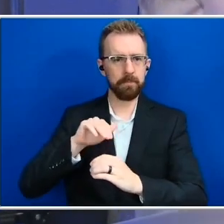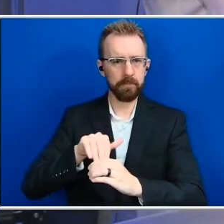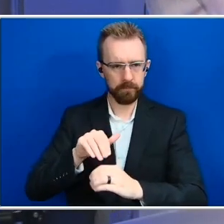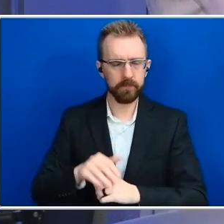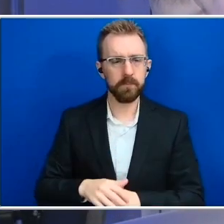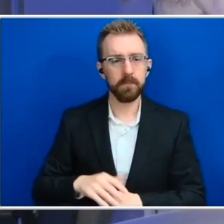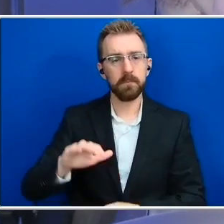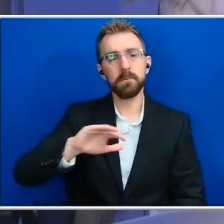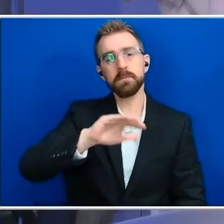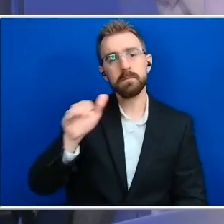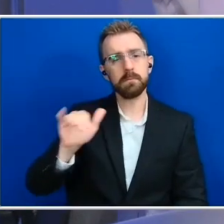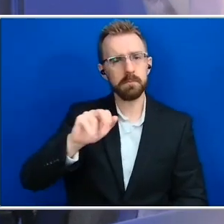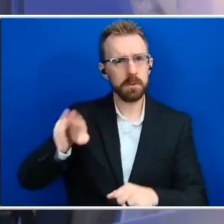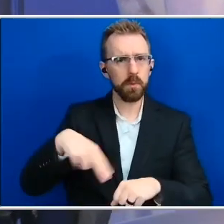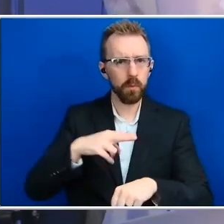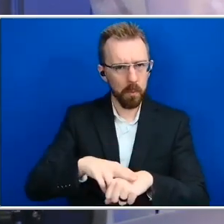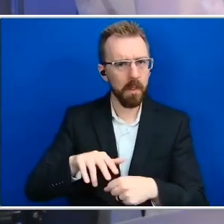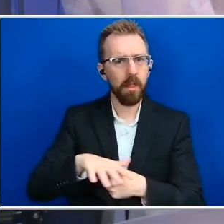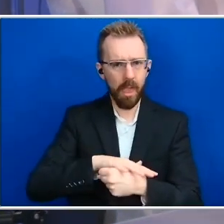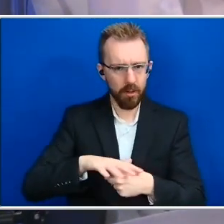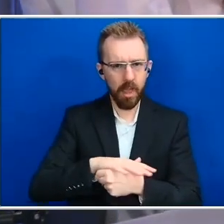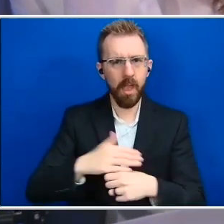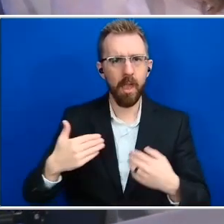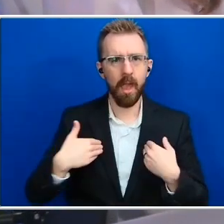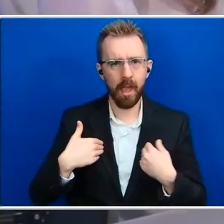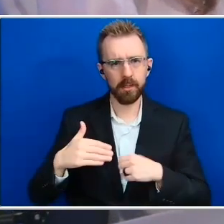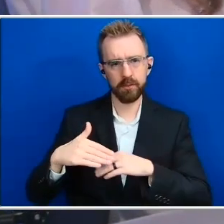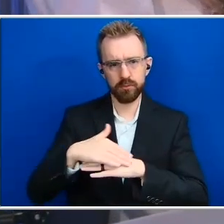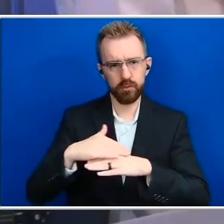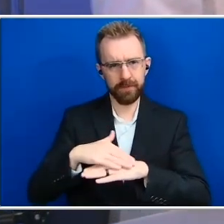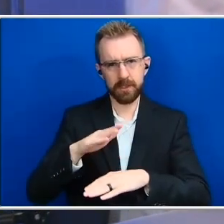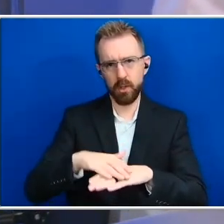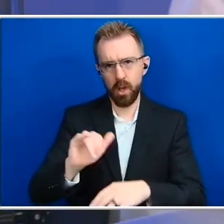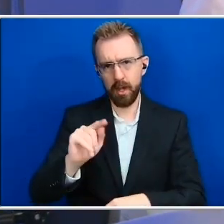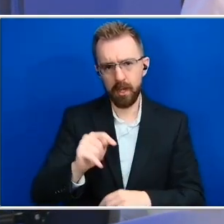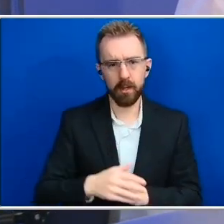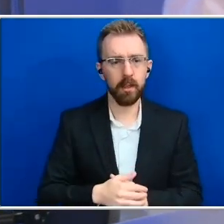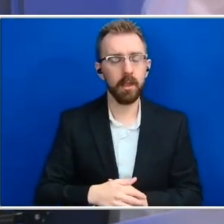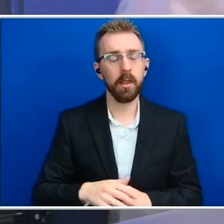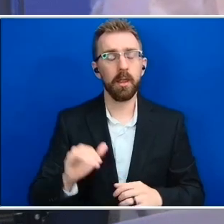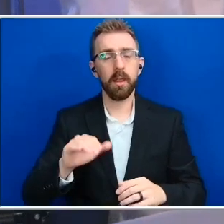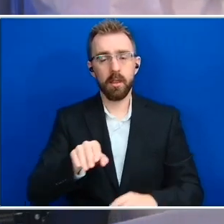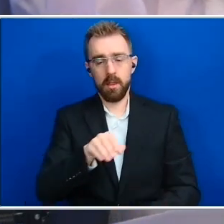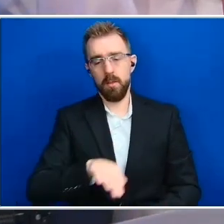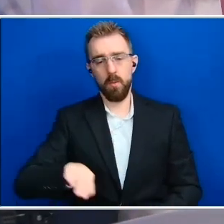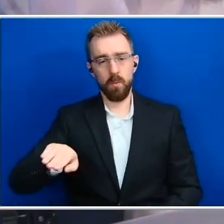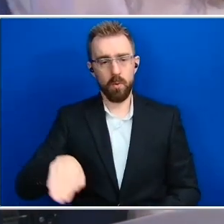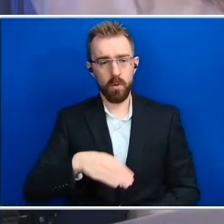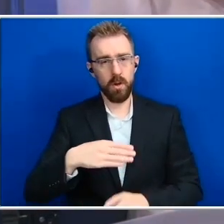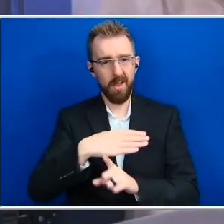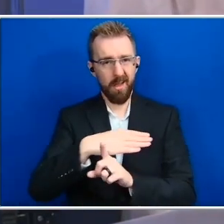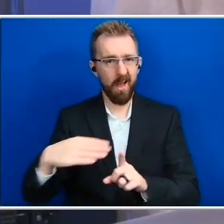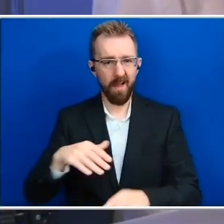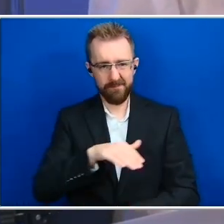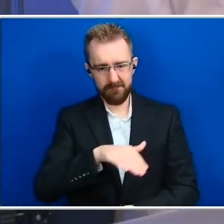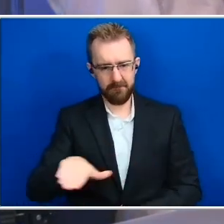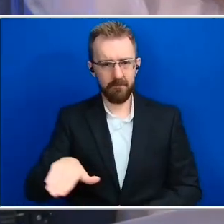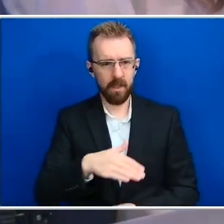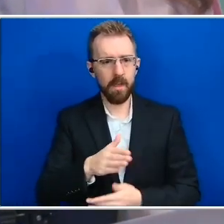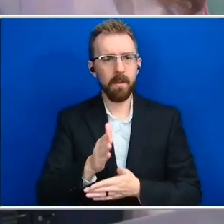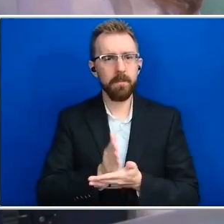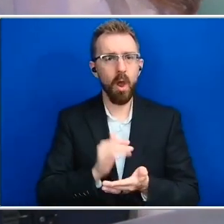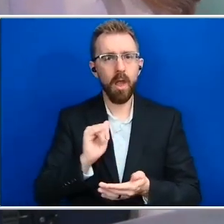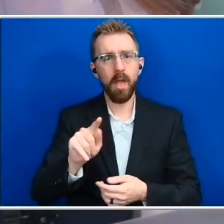normal area that has the surface on it. This lower part, the lower half, is part that the tumor is